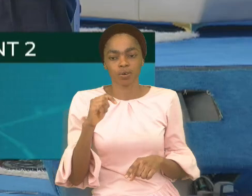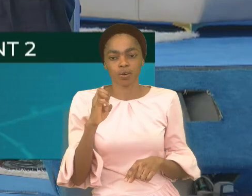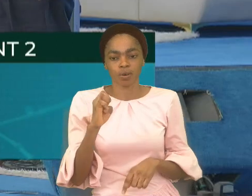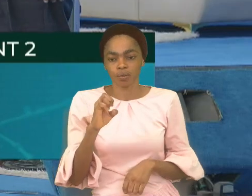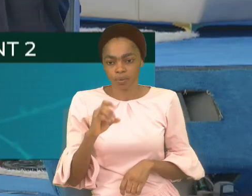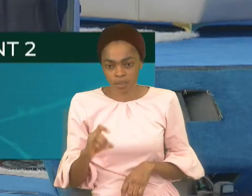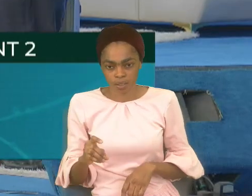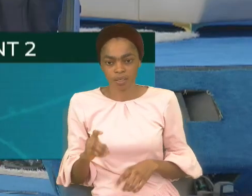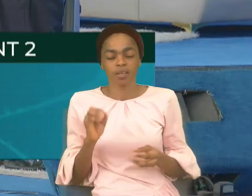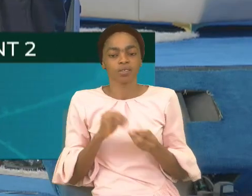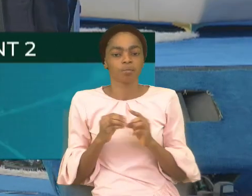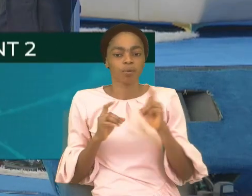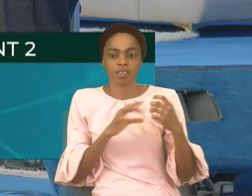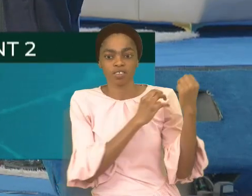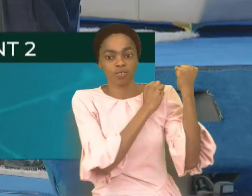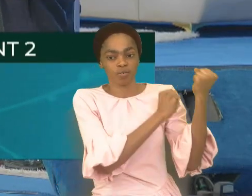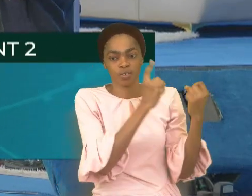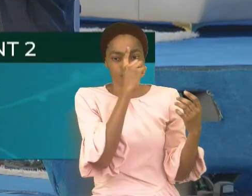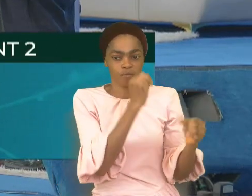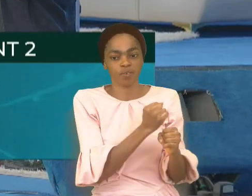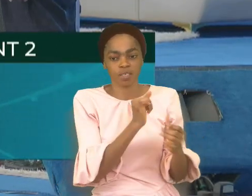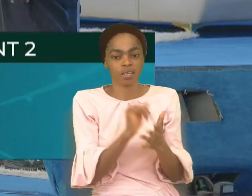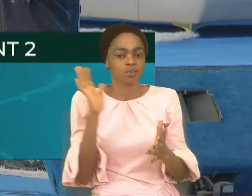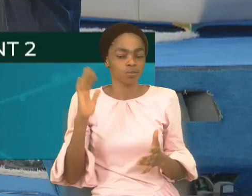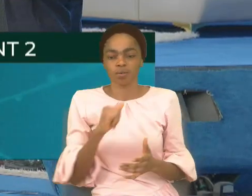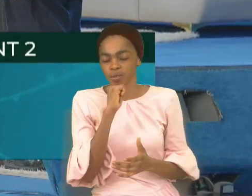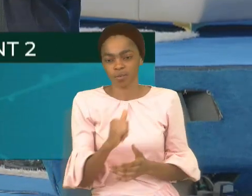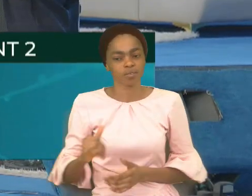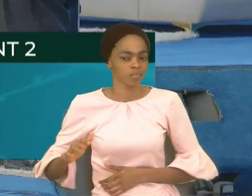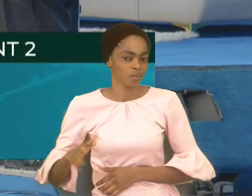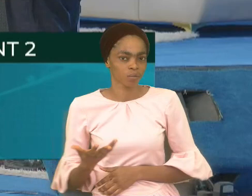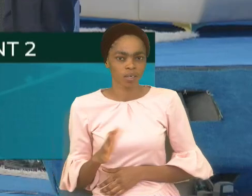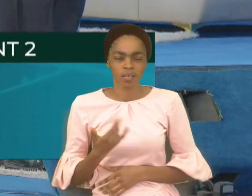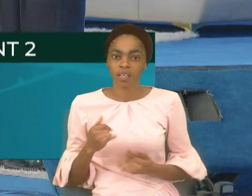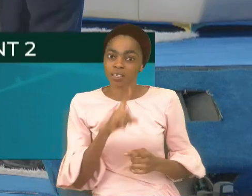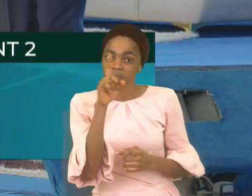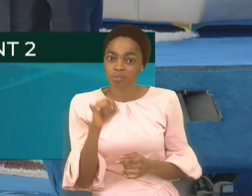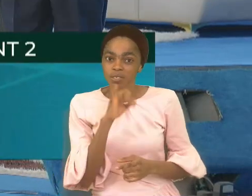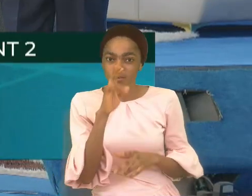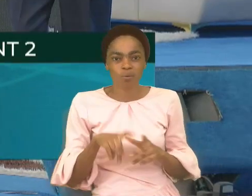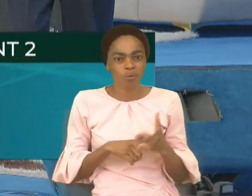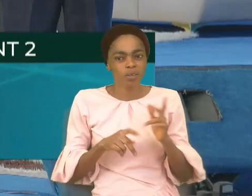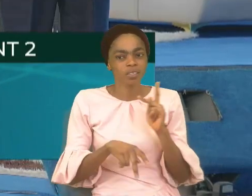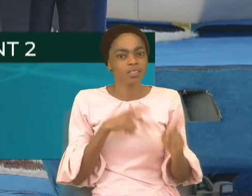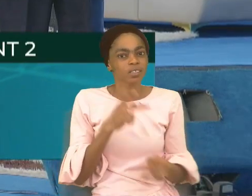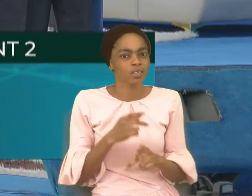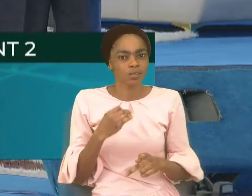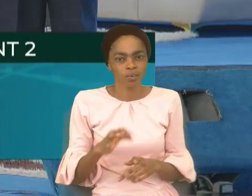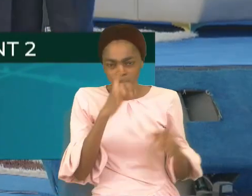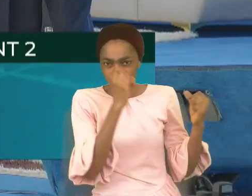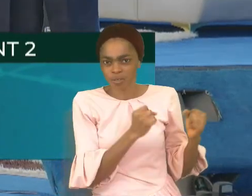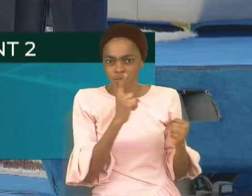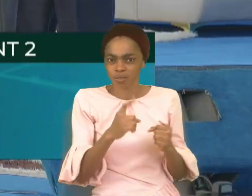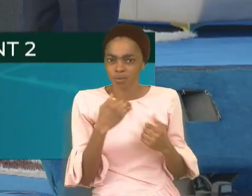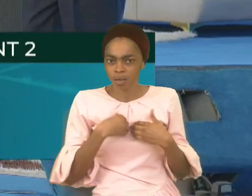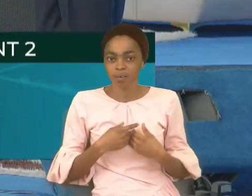you have? You stand up in the church, I praise the Lord for the salvation of my soul. I praise the Lord for the healing of my